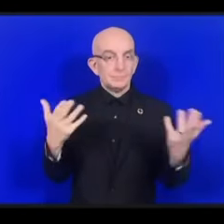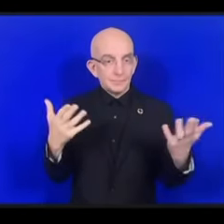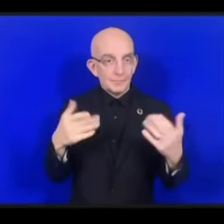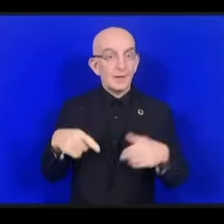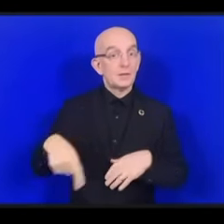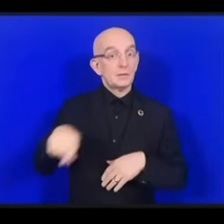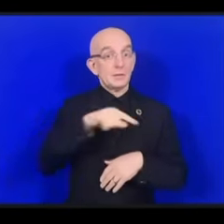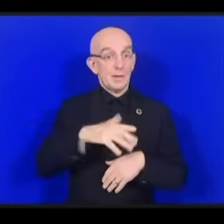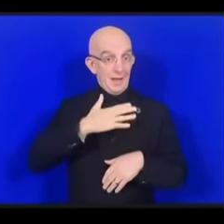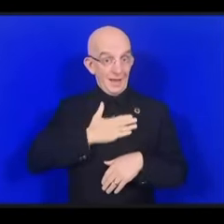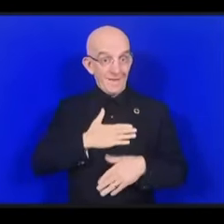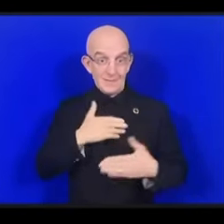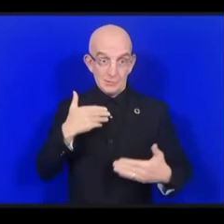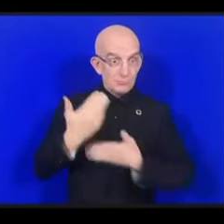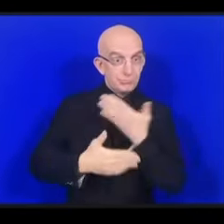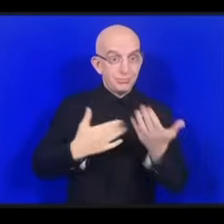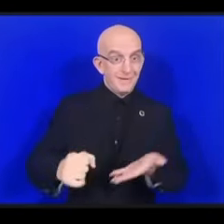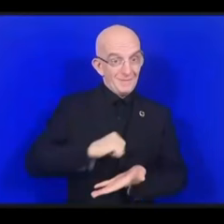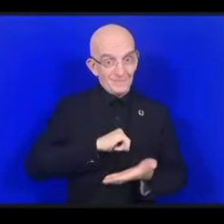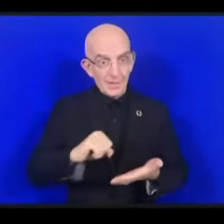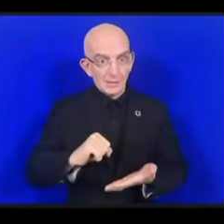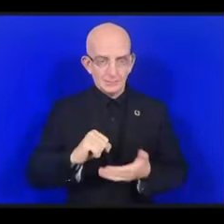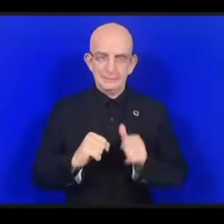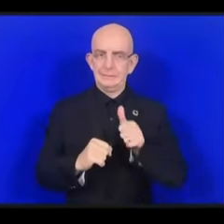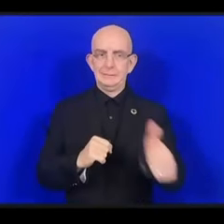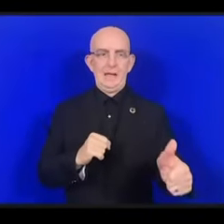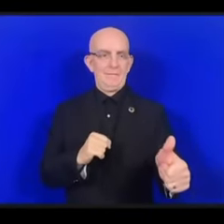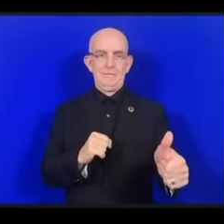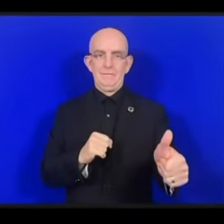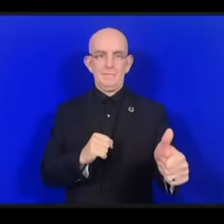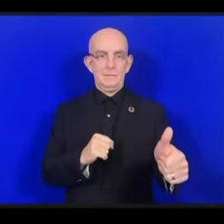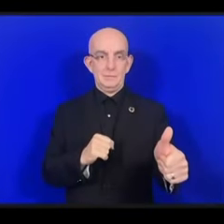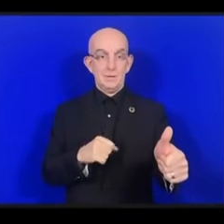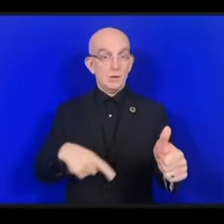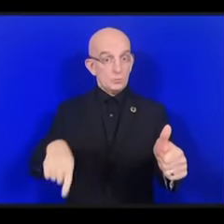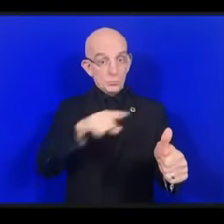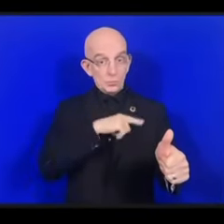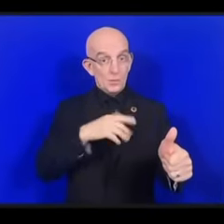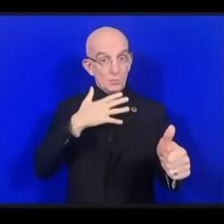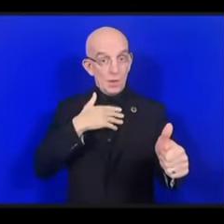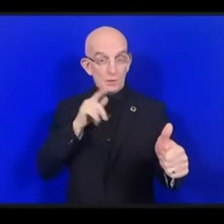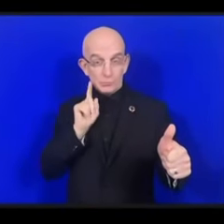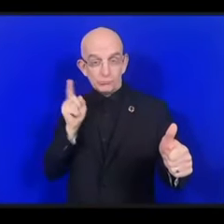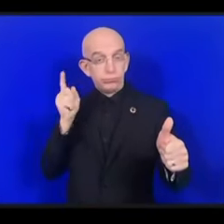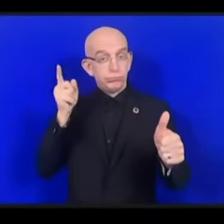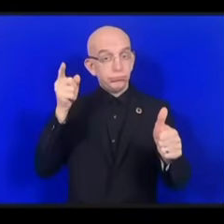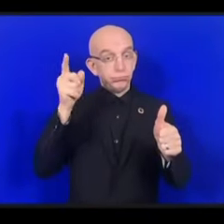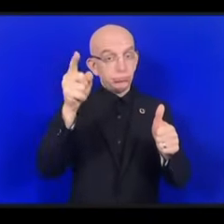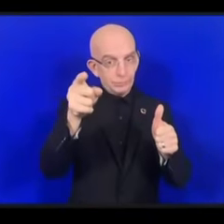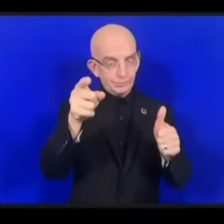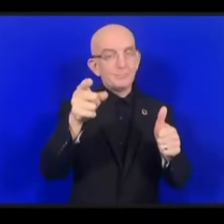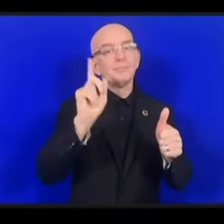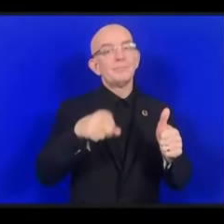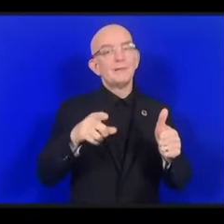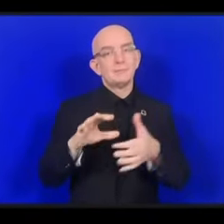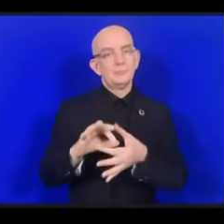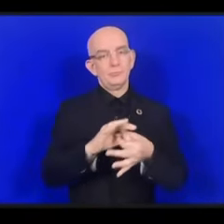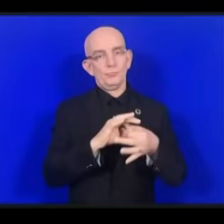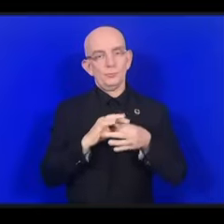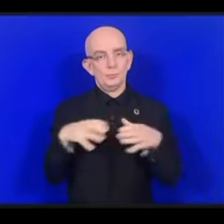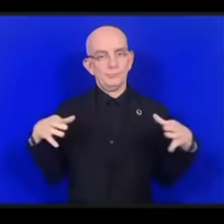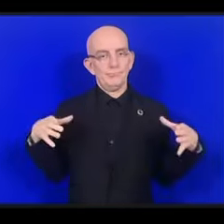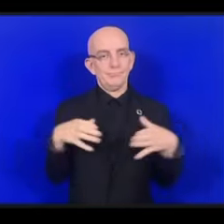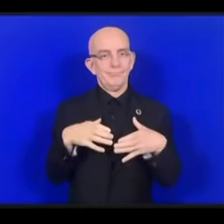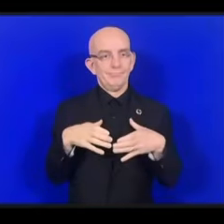want to go far, go together," close quote. Let us ensure that nobody gets left behind. Thank you very much for your